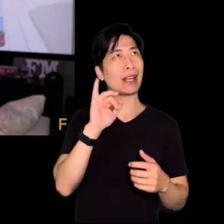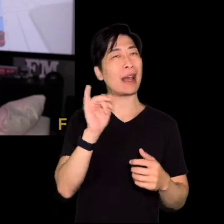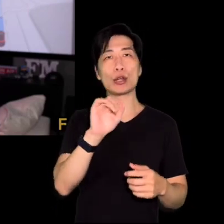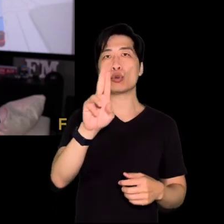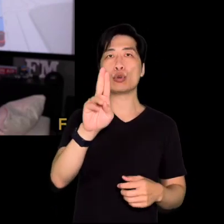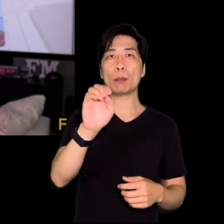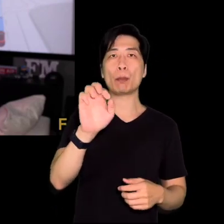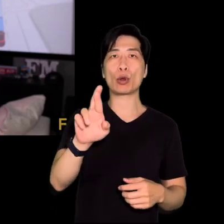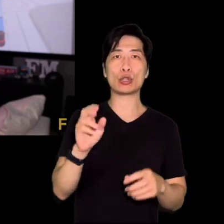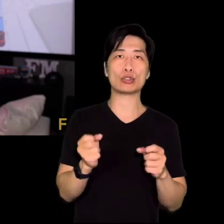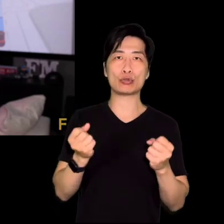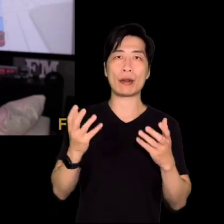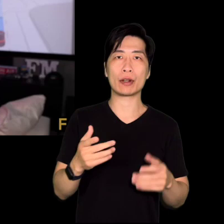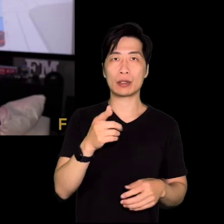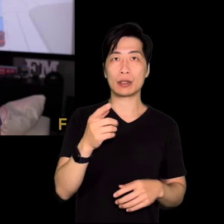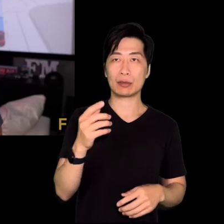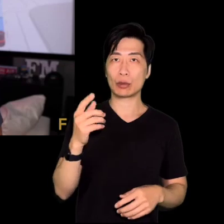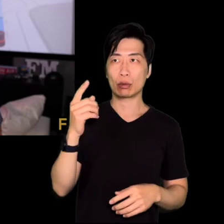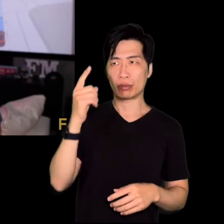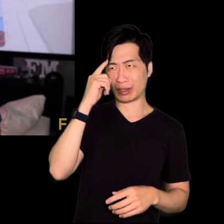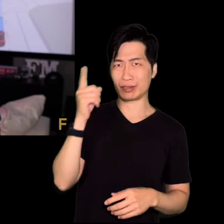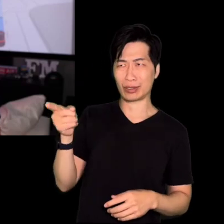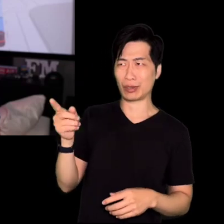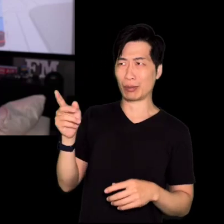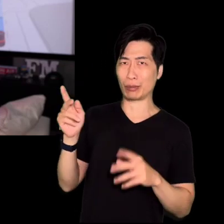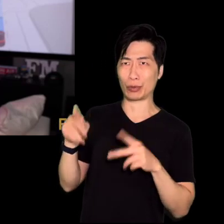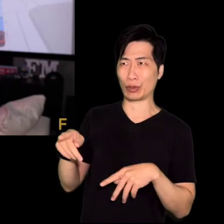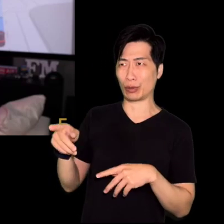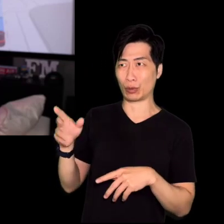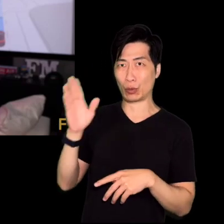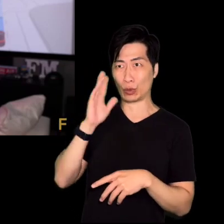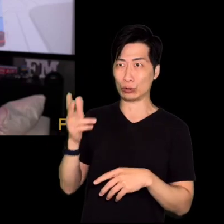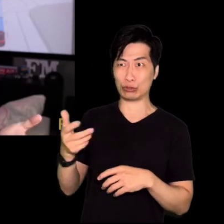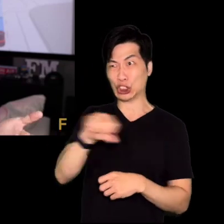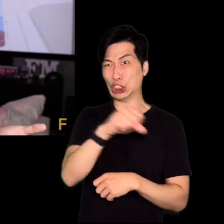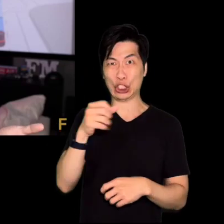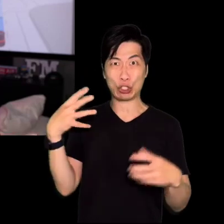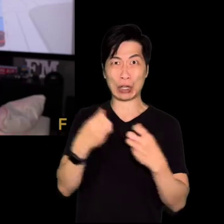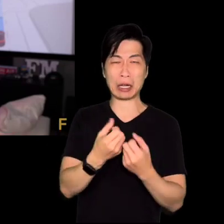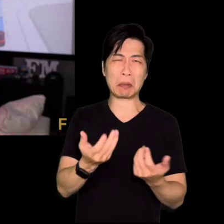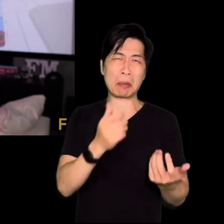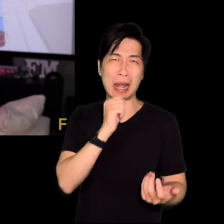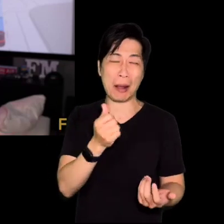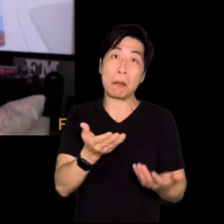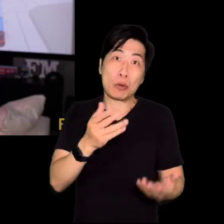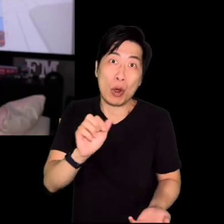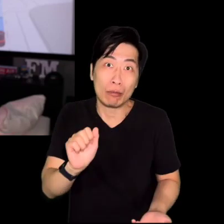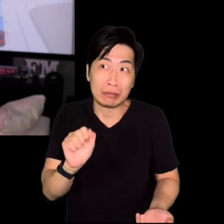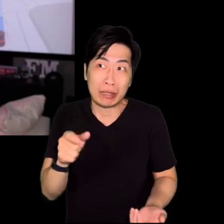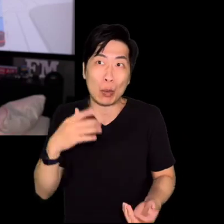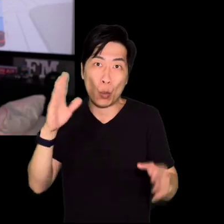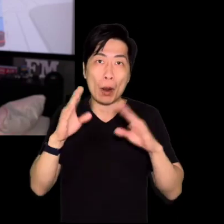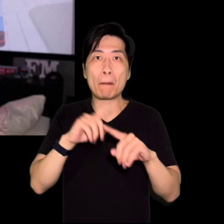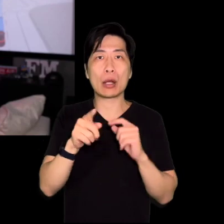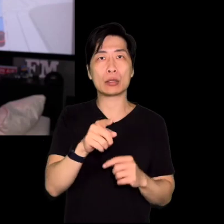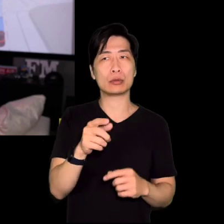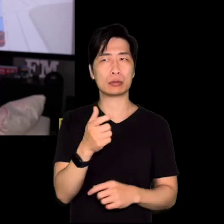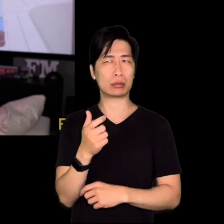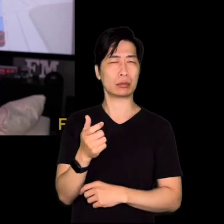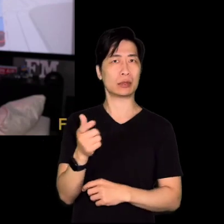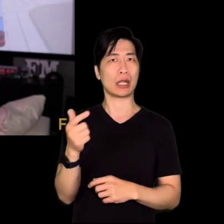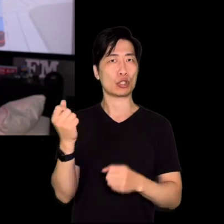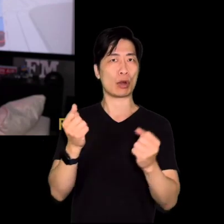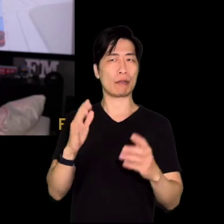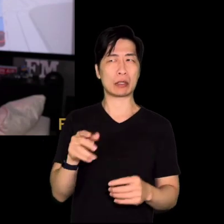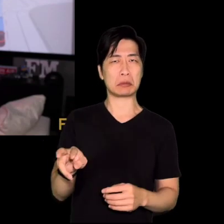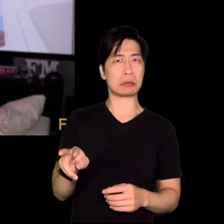think about any Uber driver, you're not really worried about, oh, this guy's going to crash. Well, maybe you are, but really what you're worried about is like, okay, man,